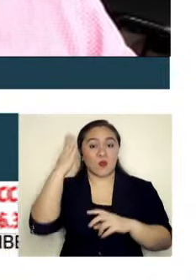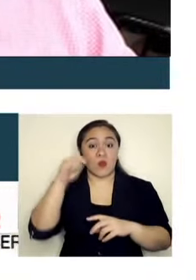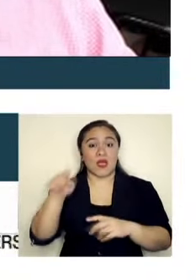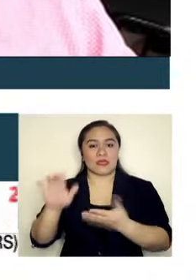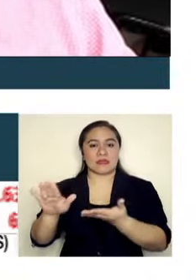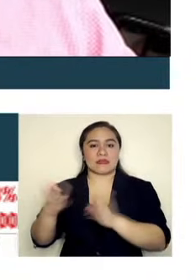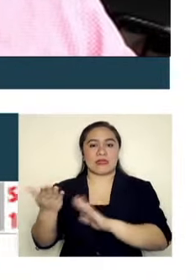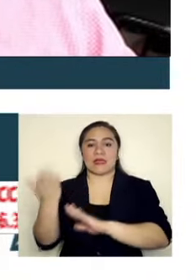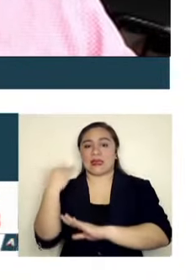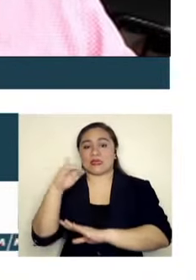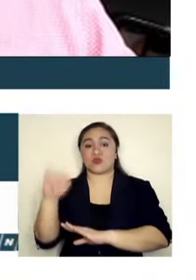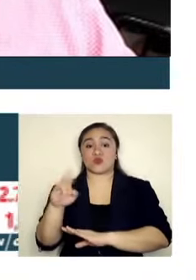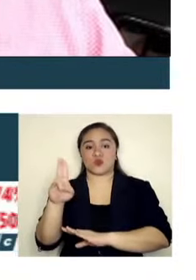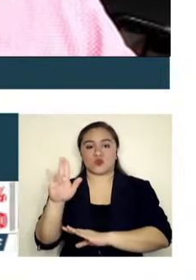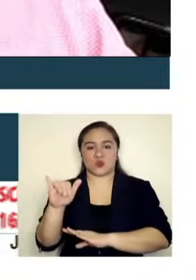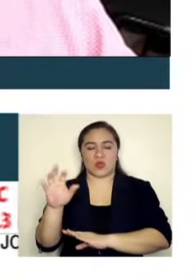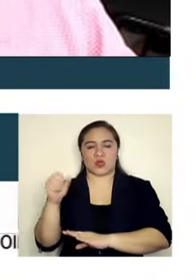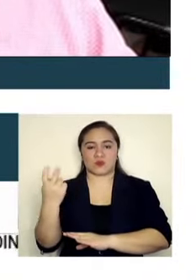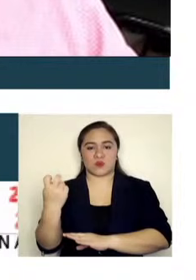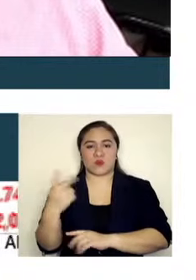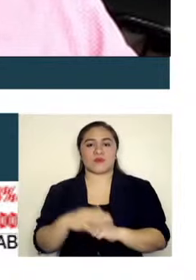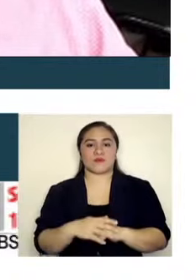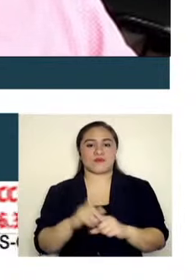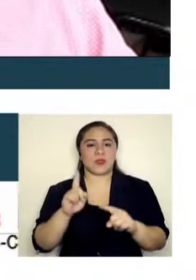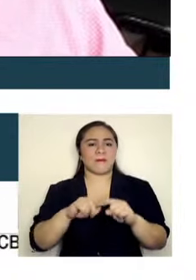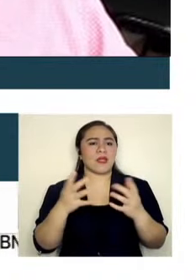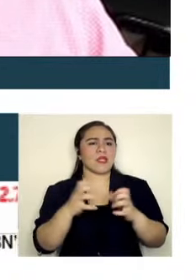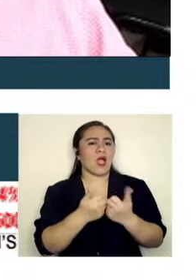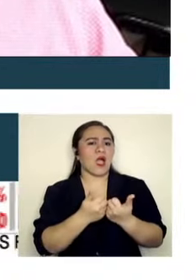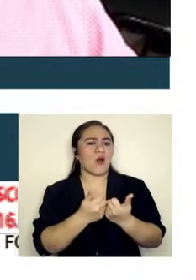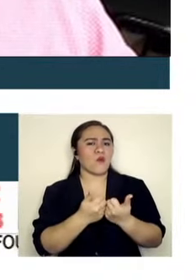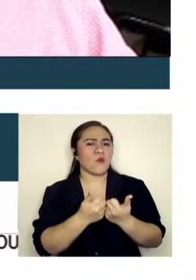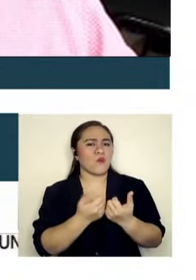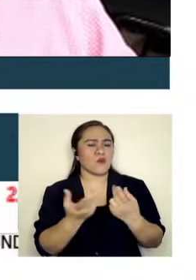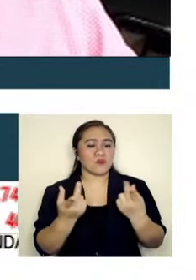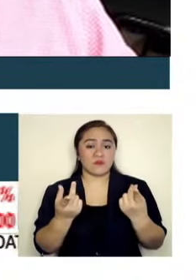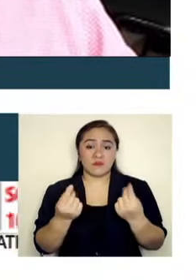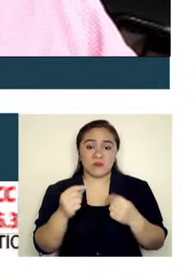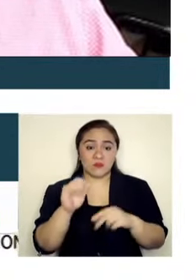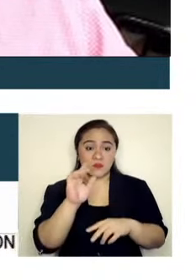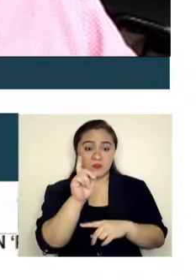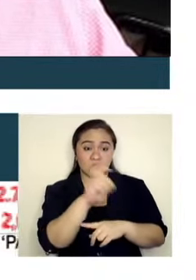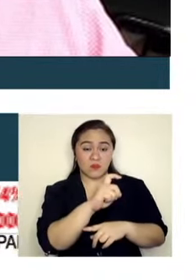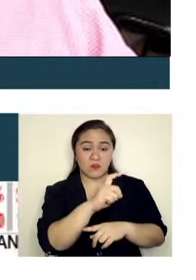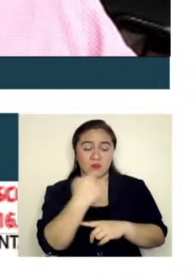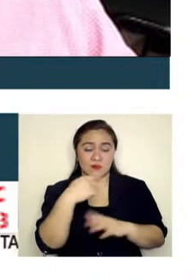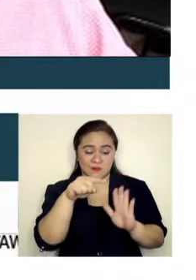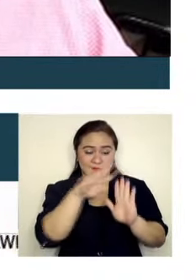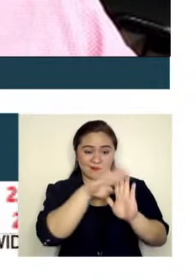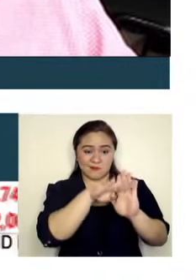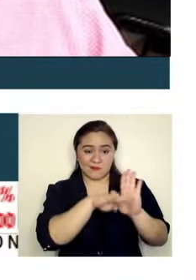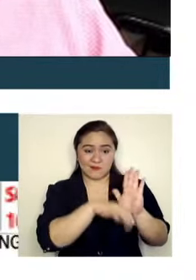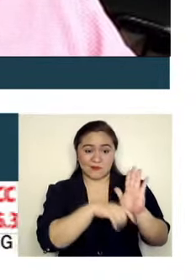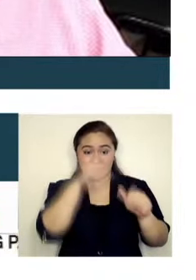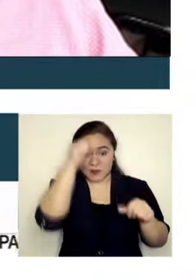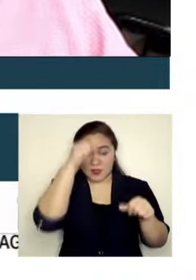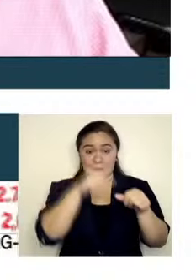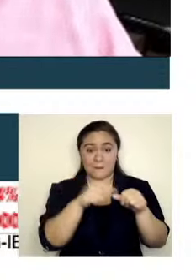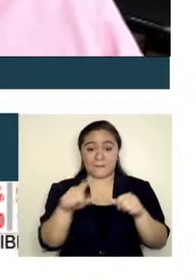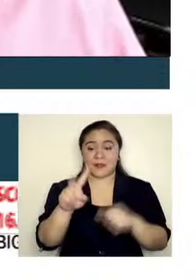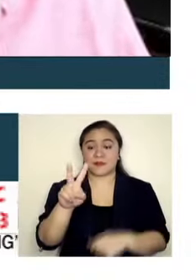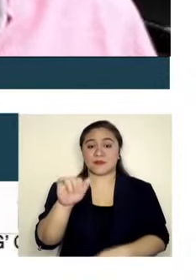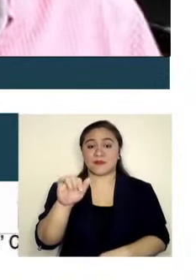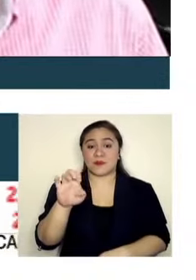gawin, can't you do it belatedly? No, he doesn't meet the criteria. Di ba yung nasabi nating viral load?